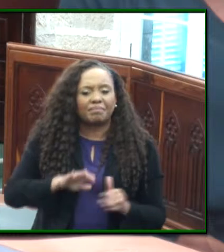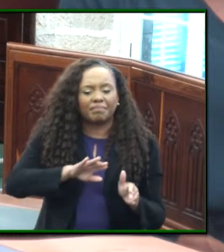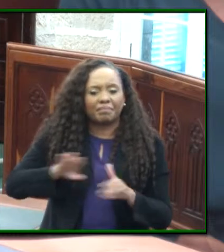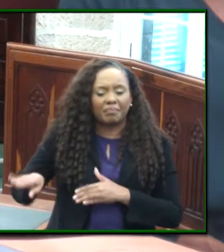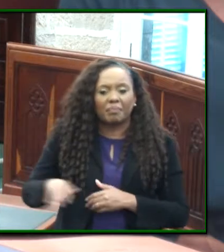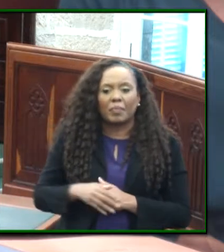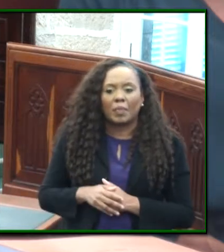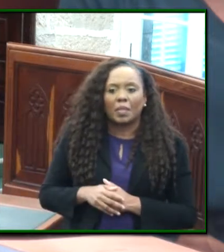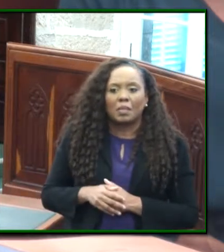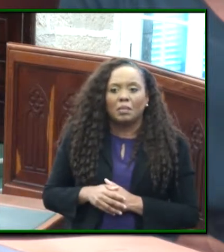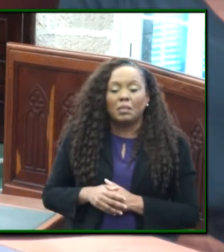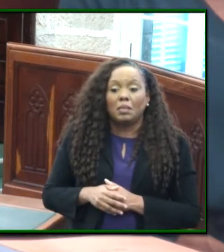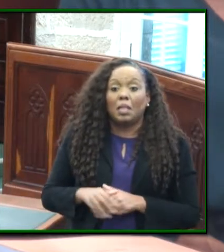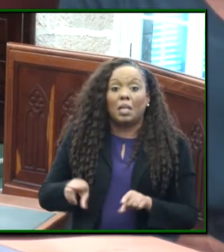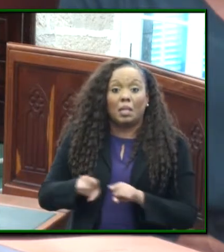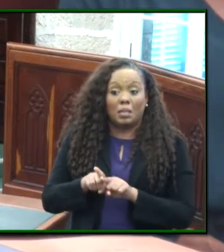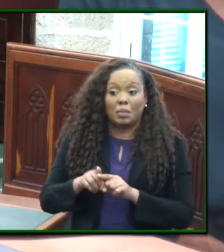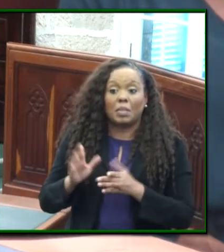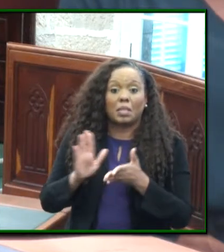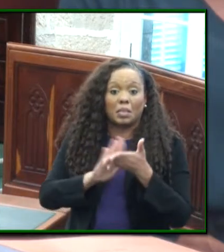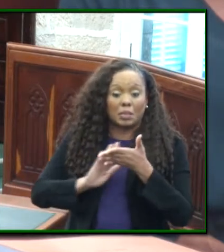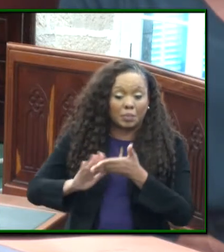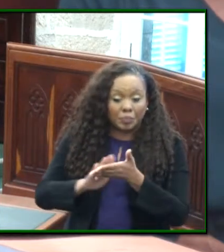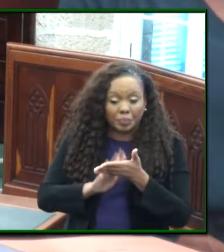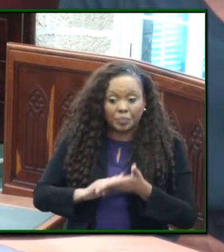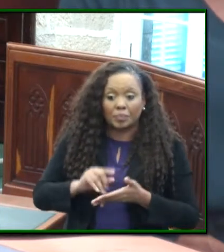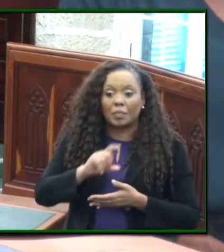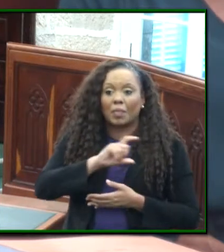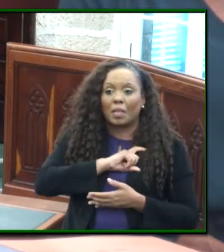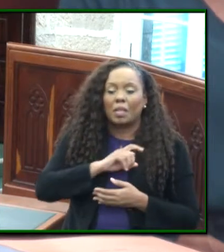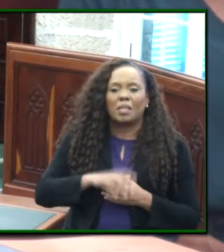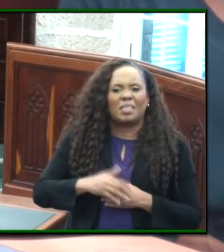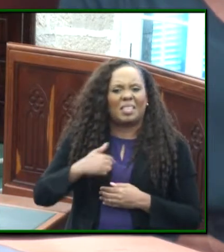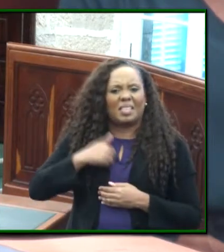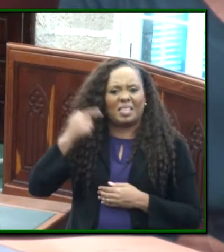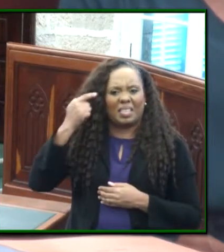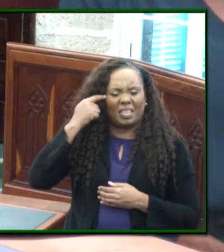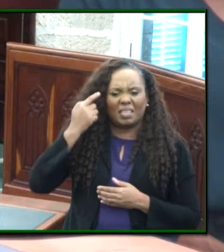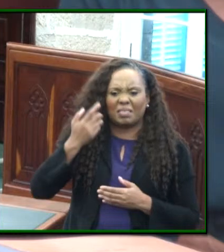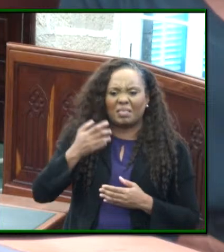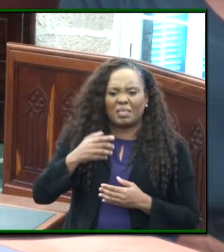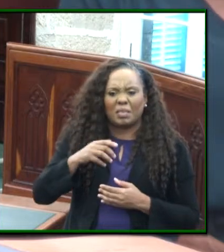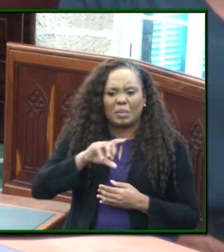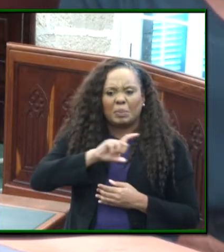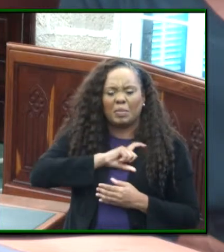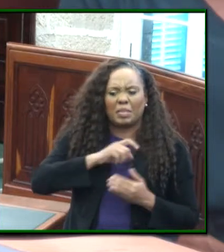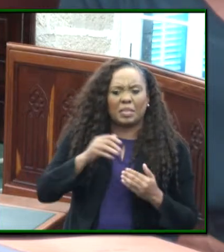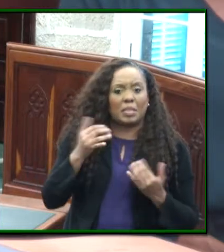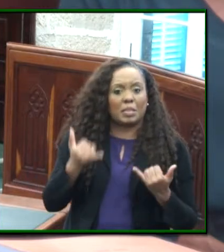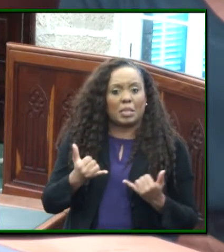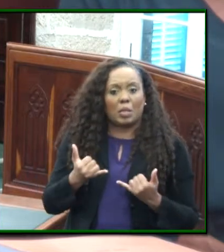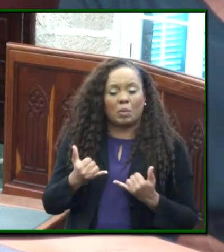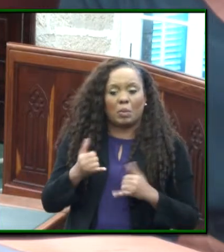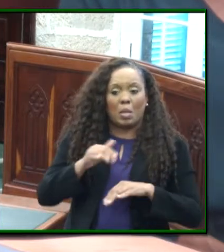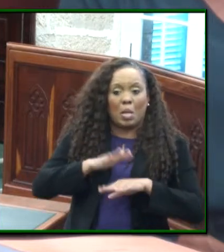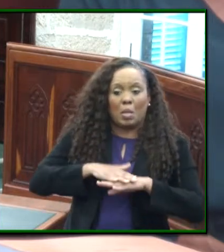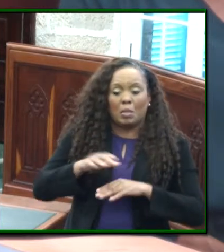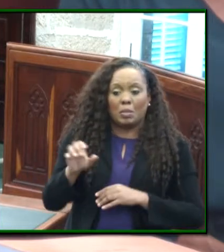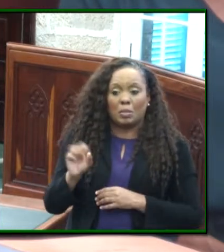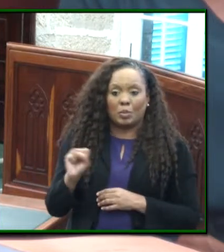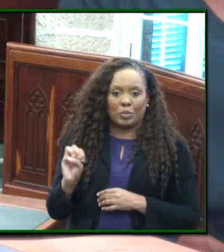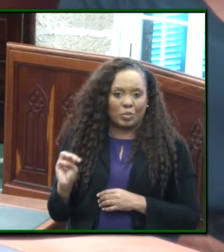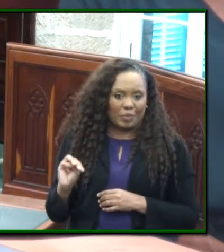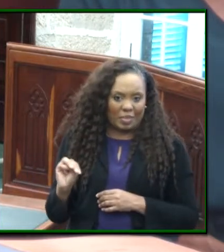want to commend the police for in their reach, they seem to be moving with the times, is their social media presence. The police have burst onto the